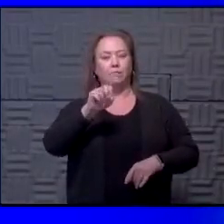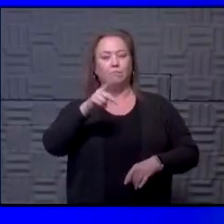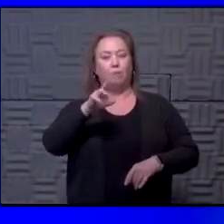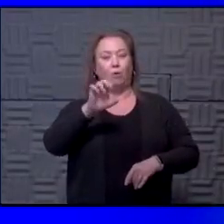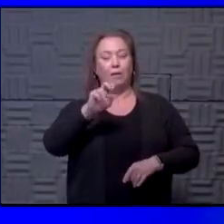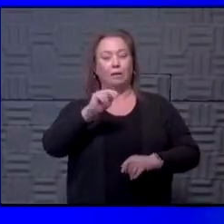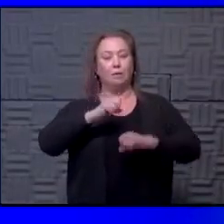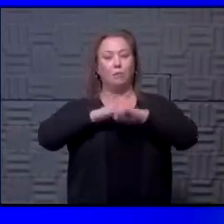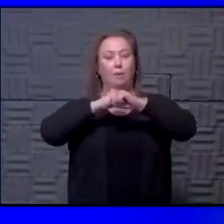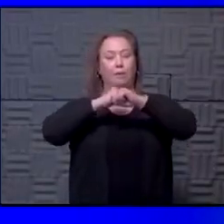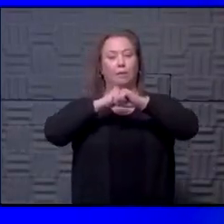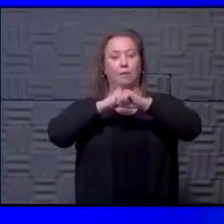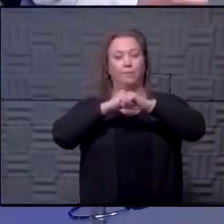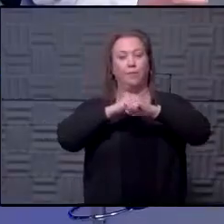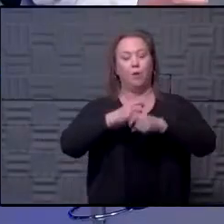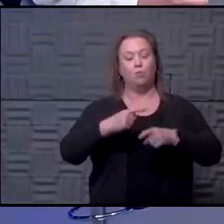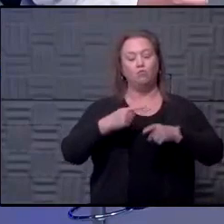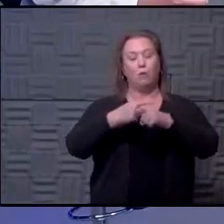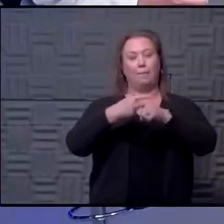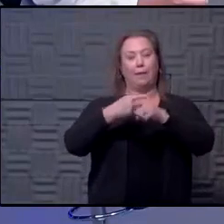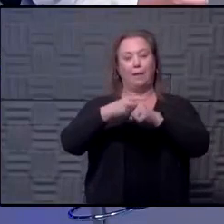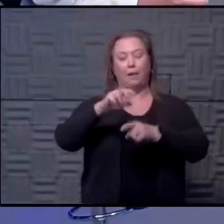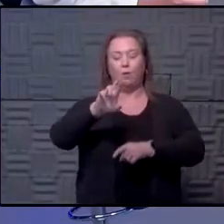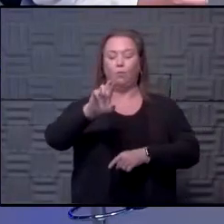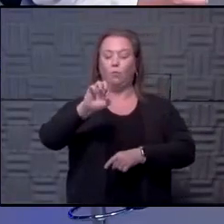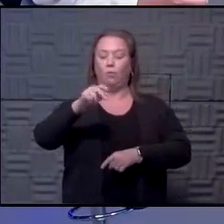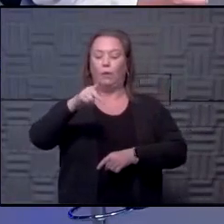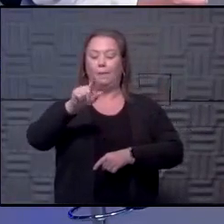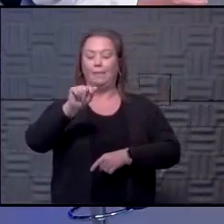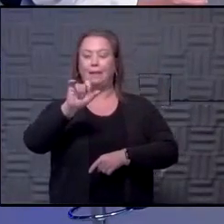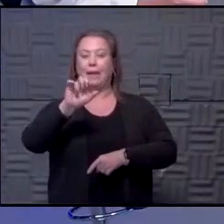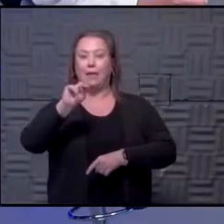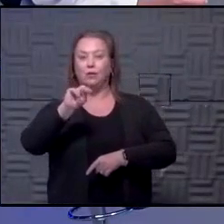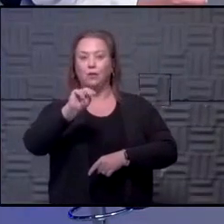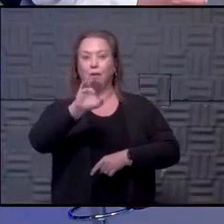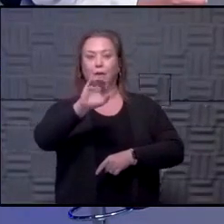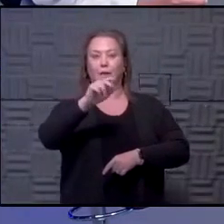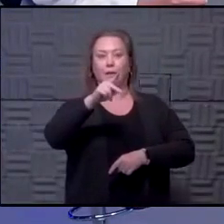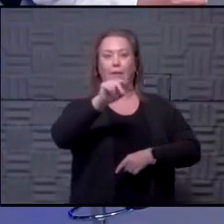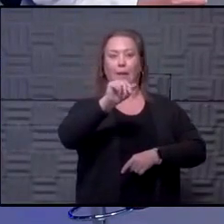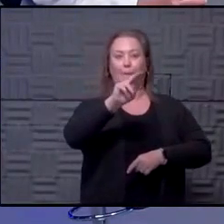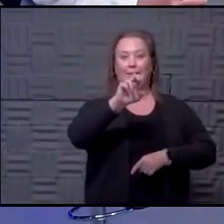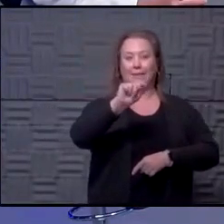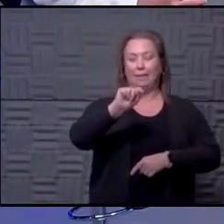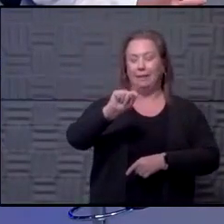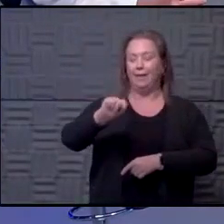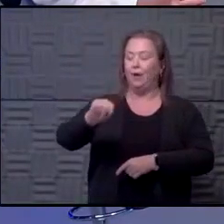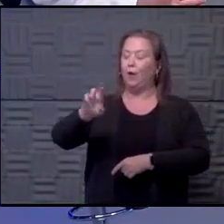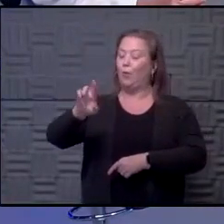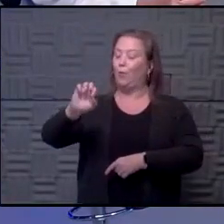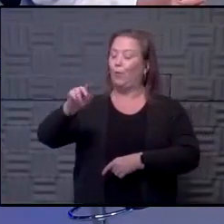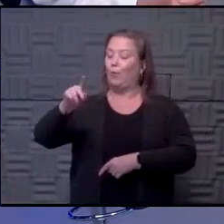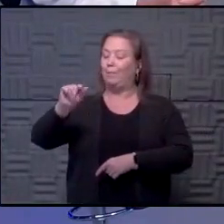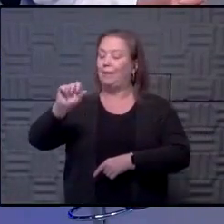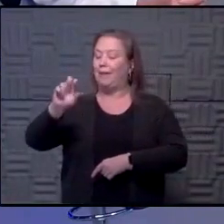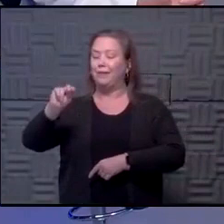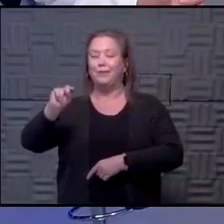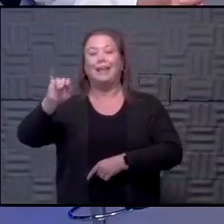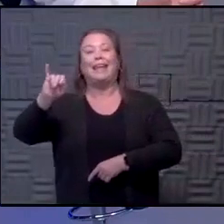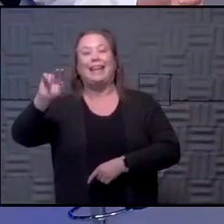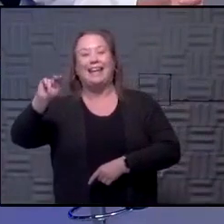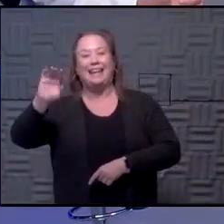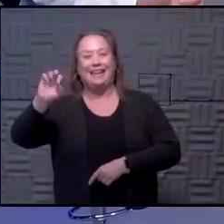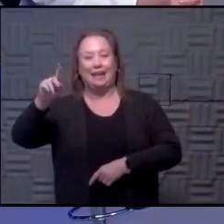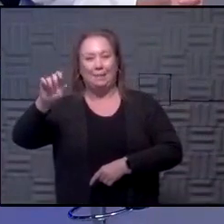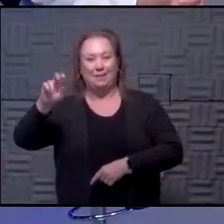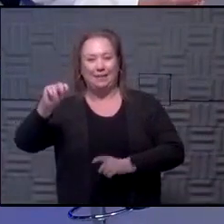response. Replication competent, replication incompetent. Correct. You're a buzzkill at a party, aren't you? Right.